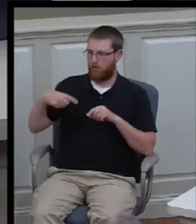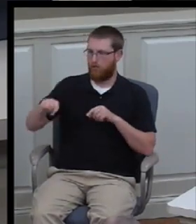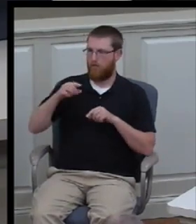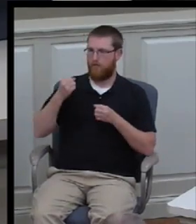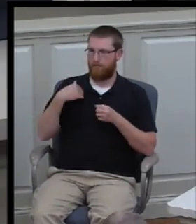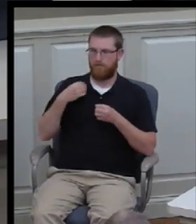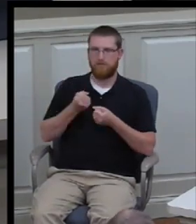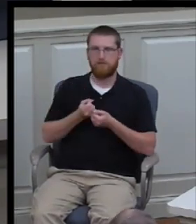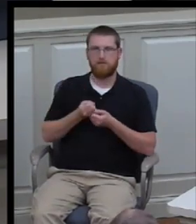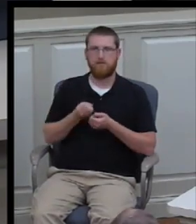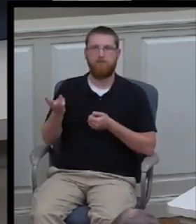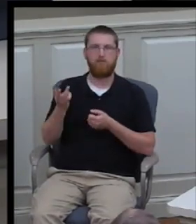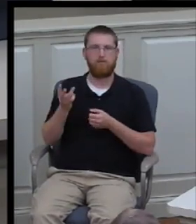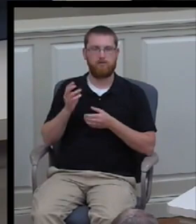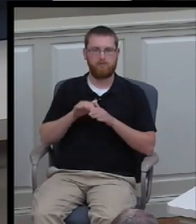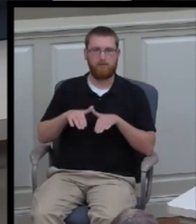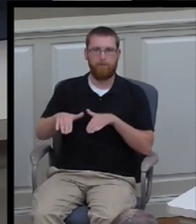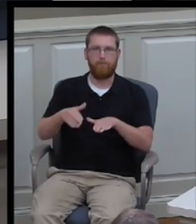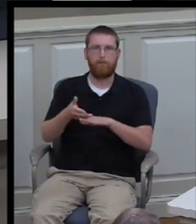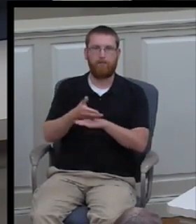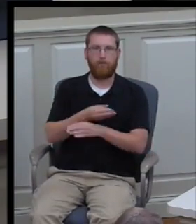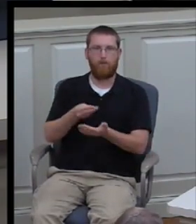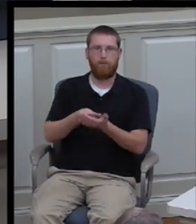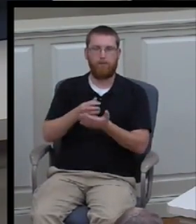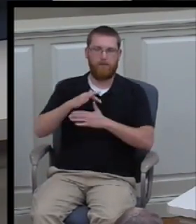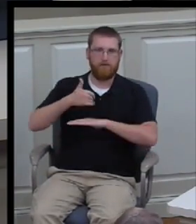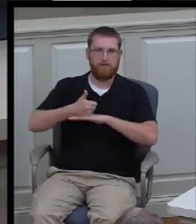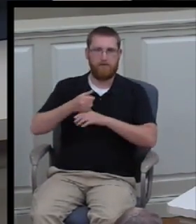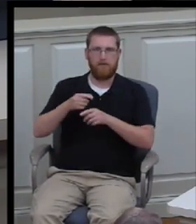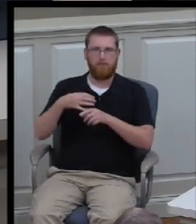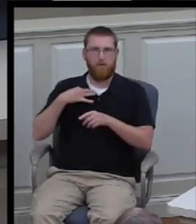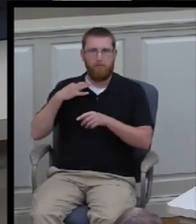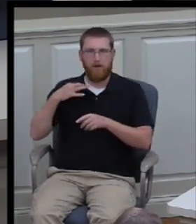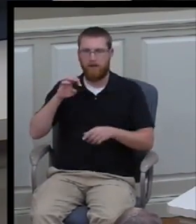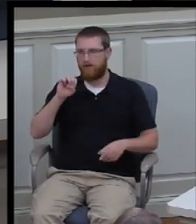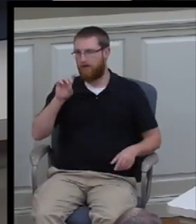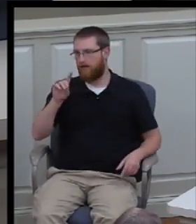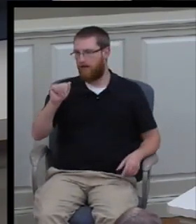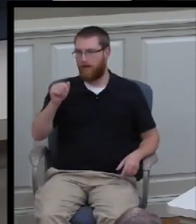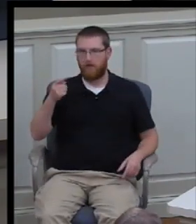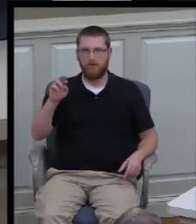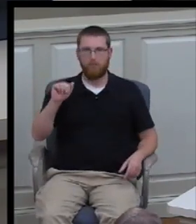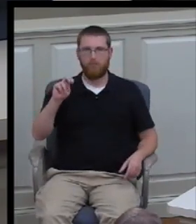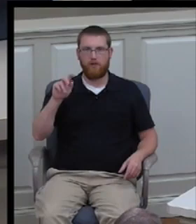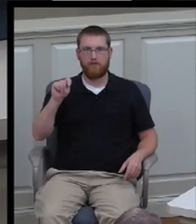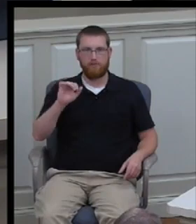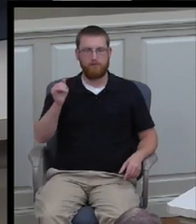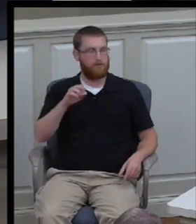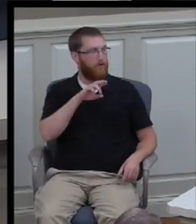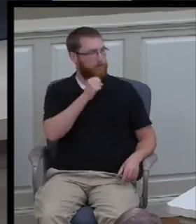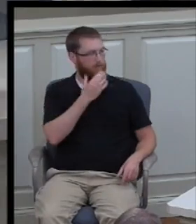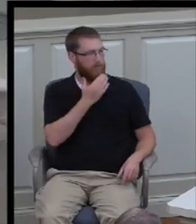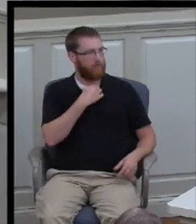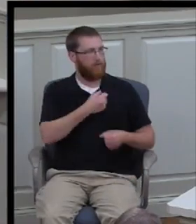steps of discussions before funding would be fully assembled, and again, you'd probably apply for an EDA grant and go through that process. That makes more sense to me.